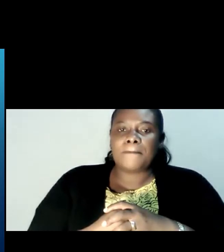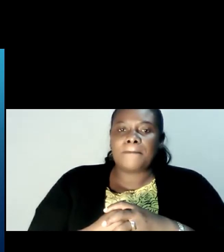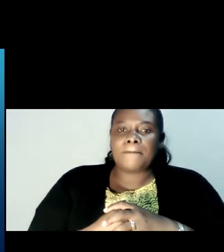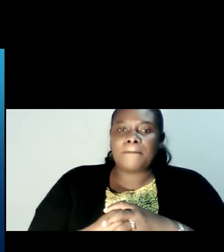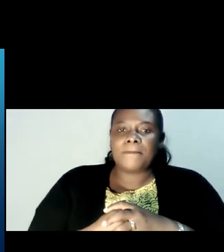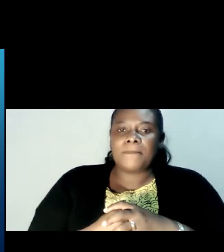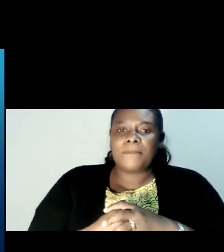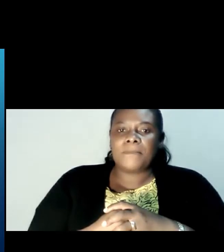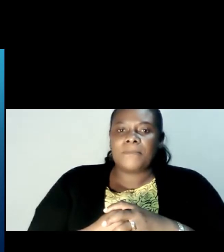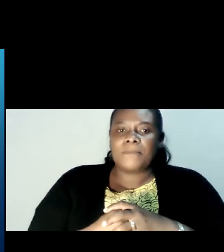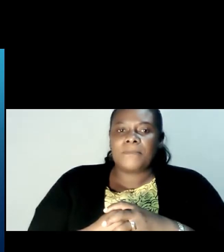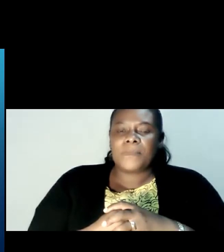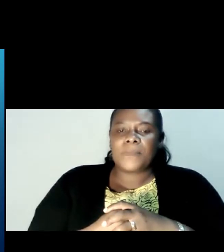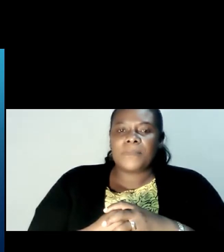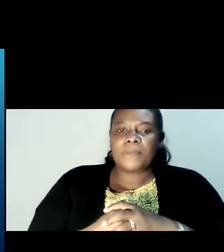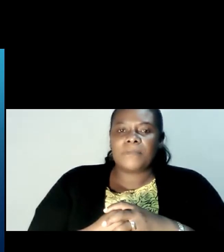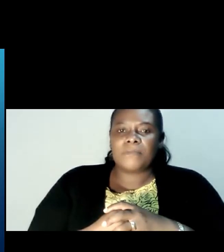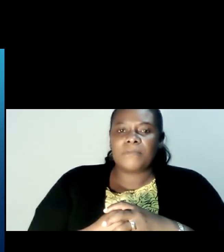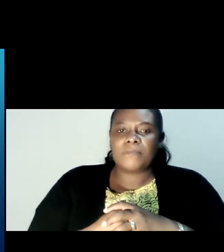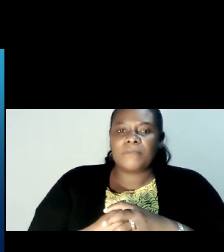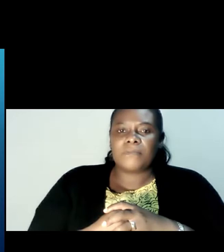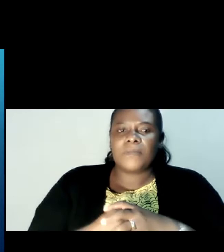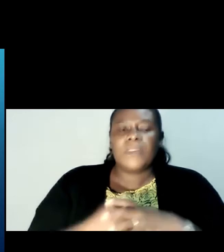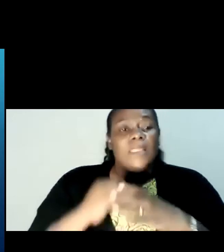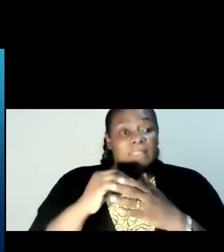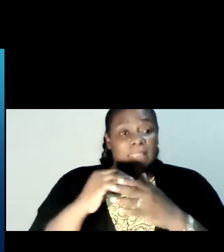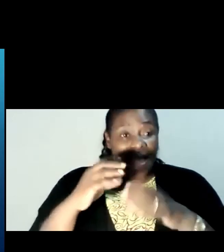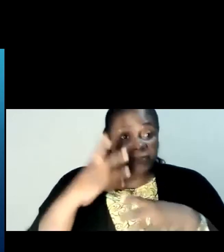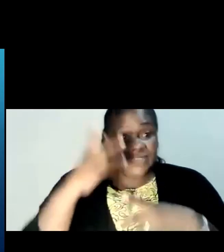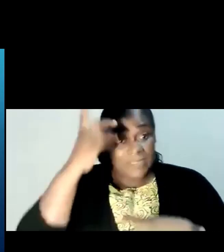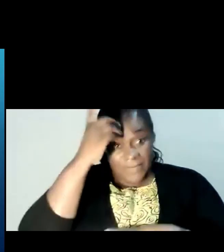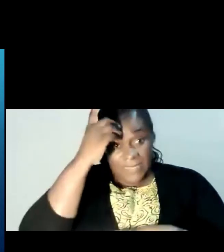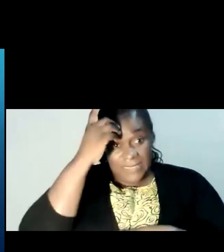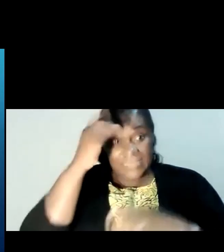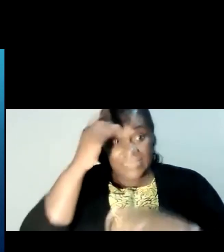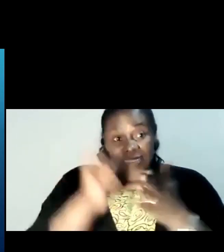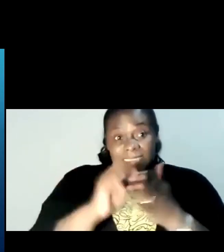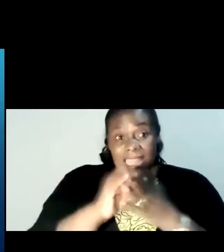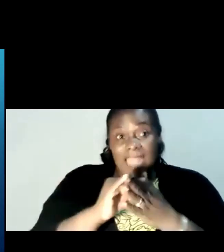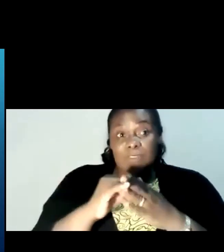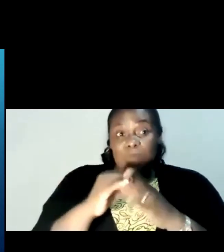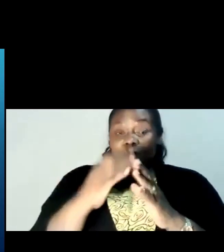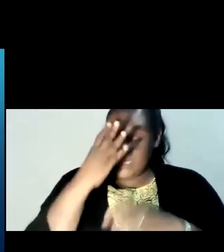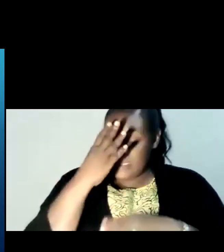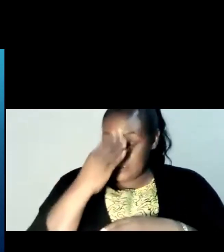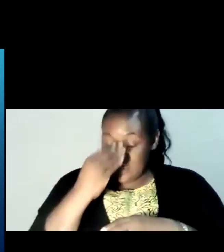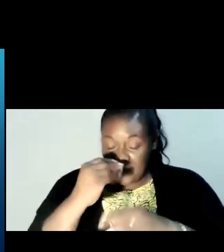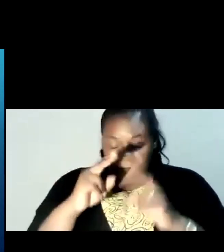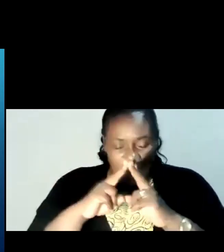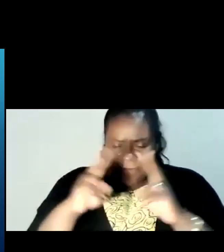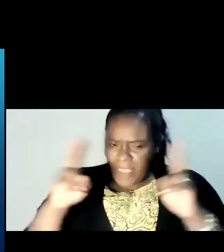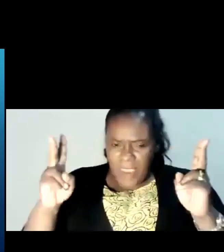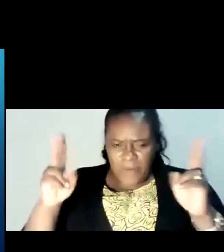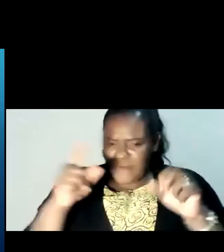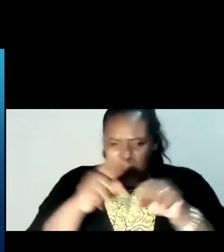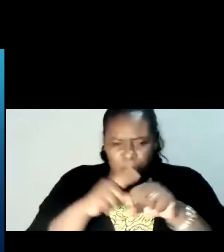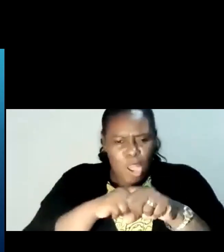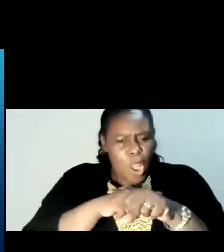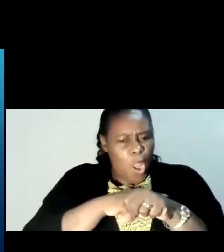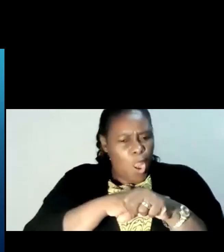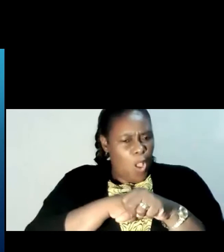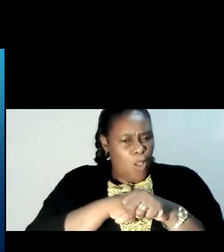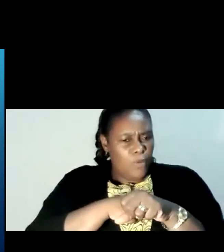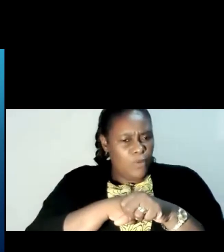thyroid disease, you can sleep for very long periods, longer than you should, and in others, you may have trouble